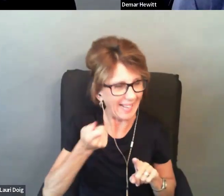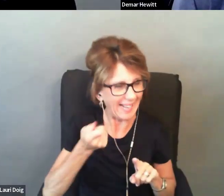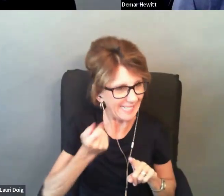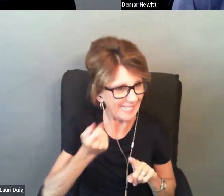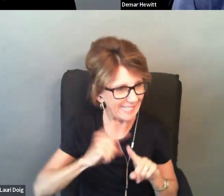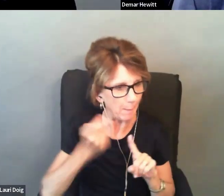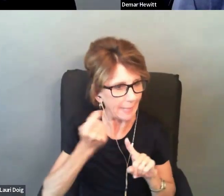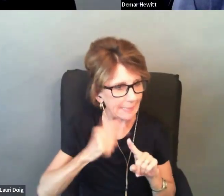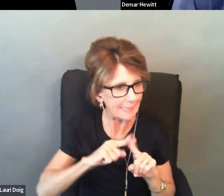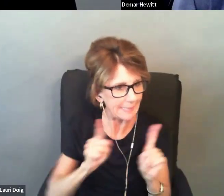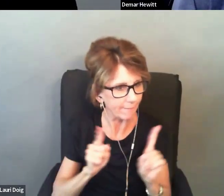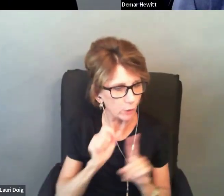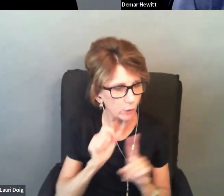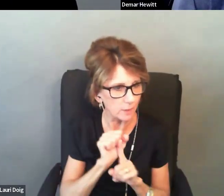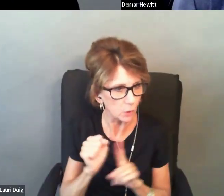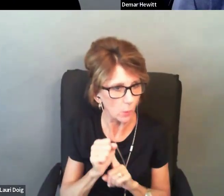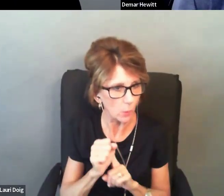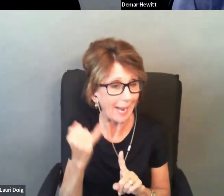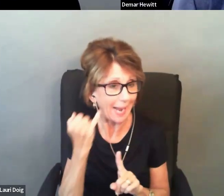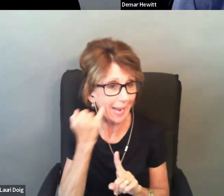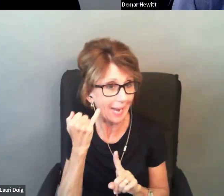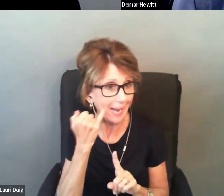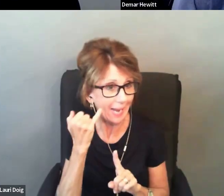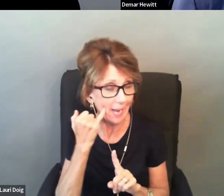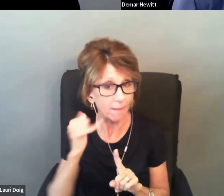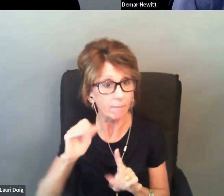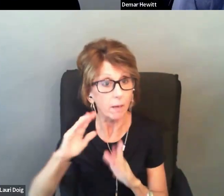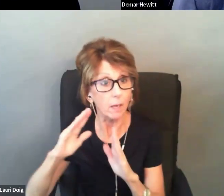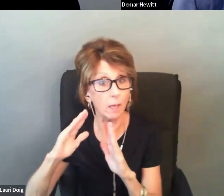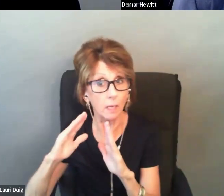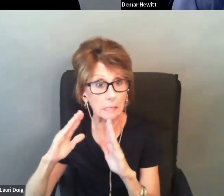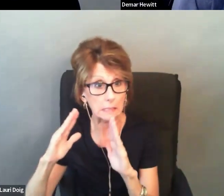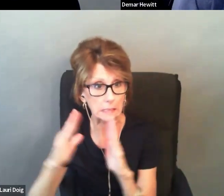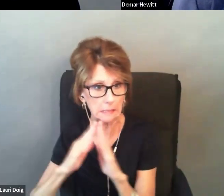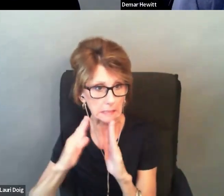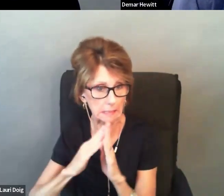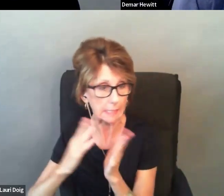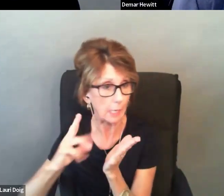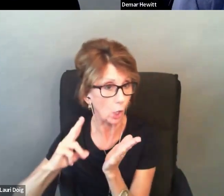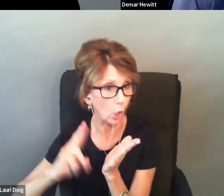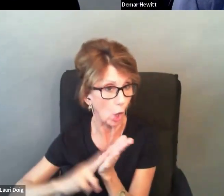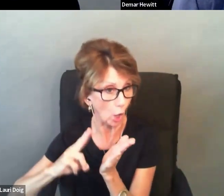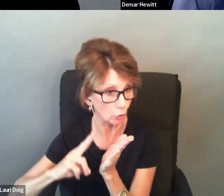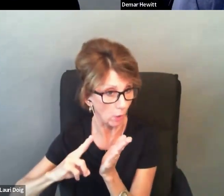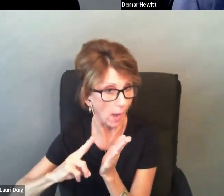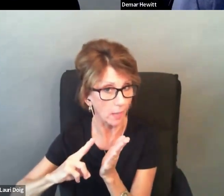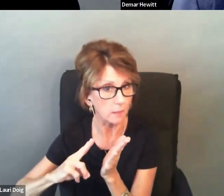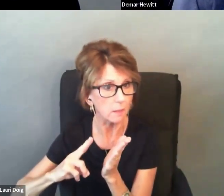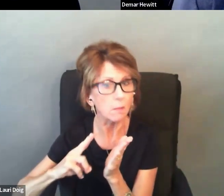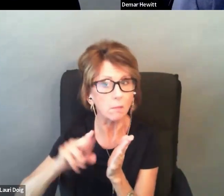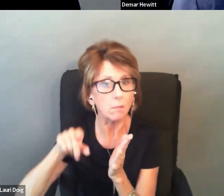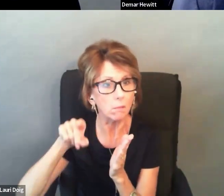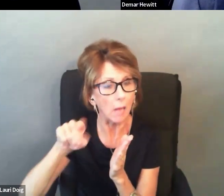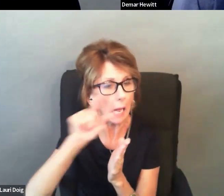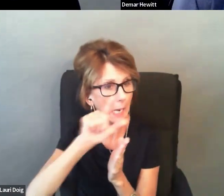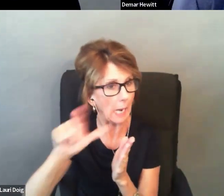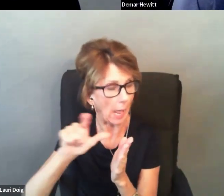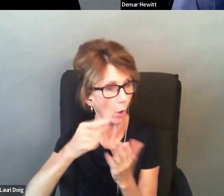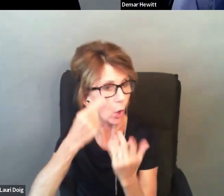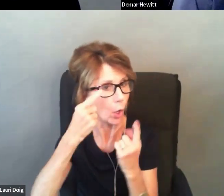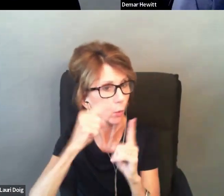and the other persons you spoke about and the landlord, if reducing the number of accessible